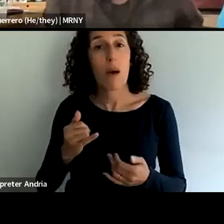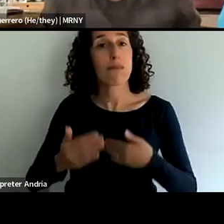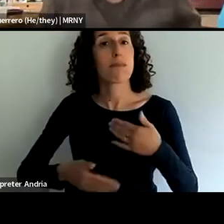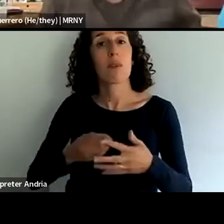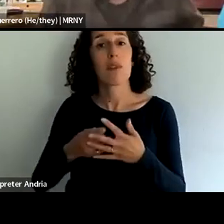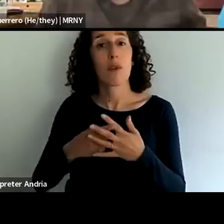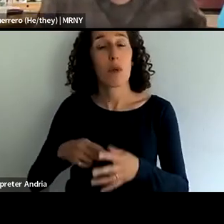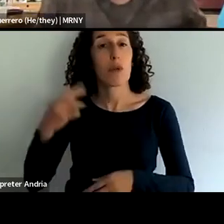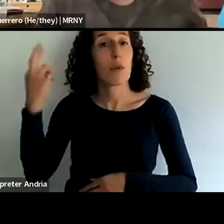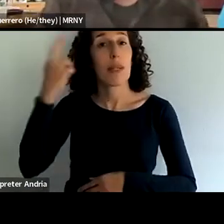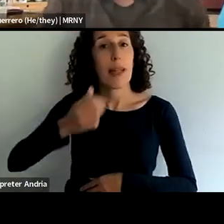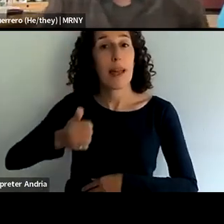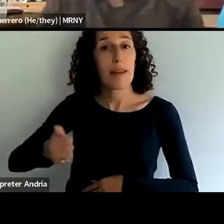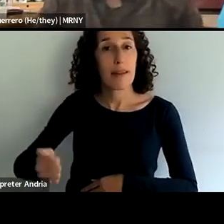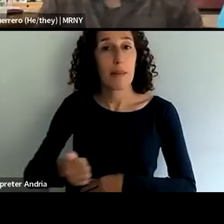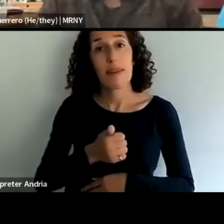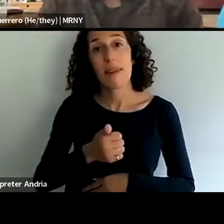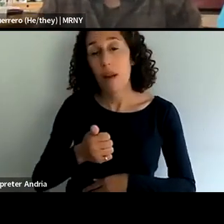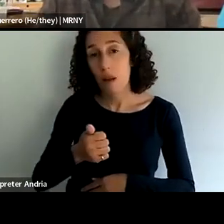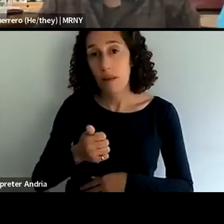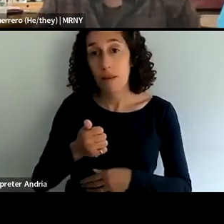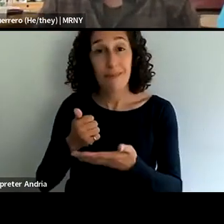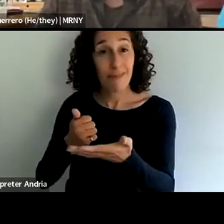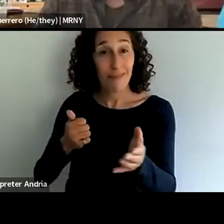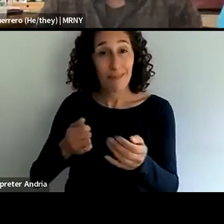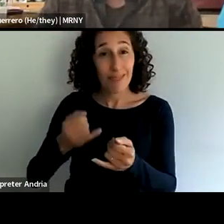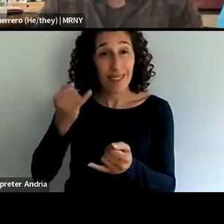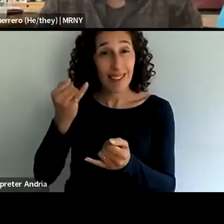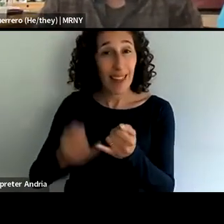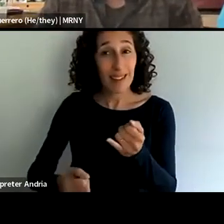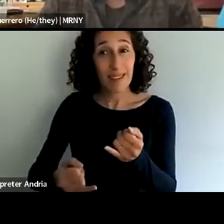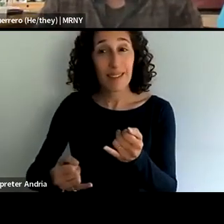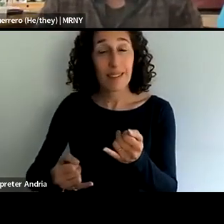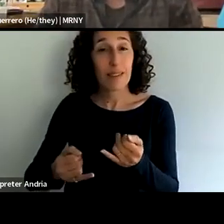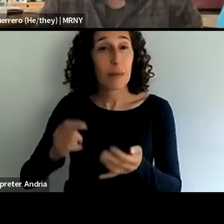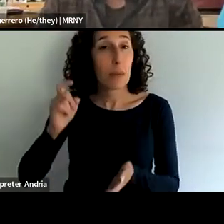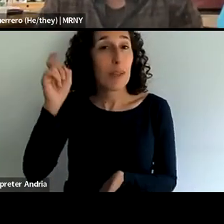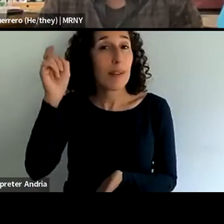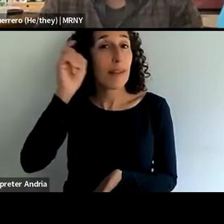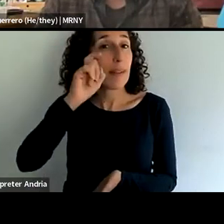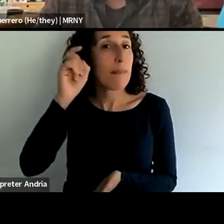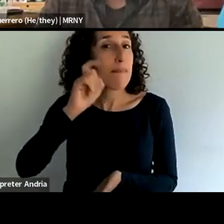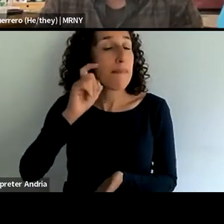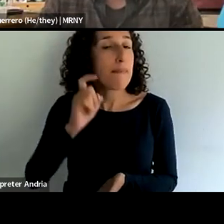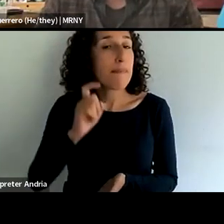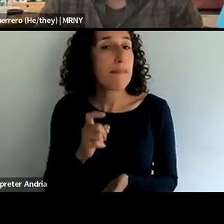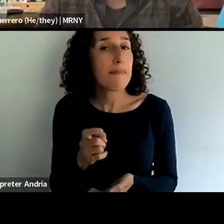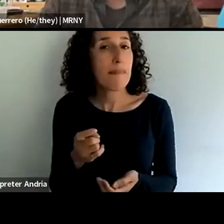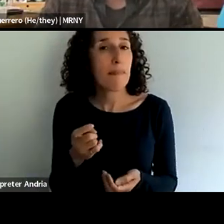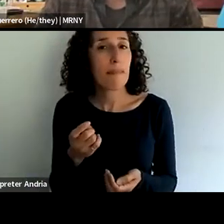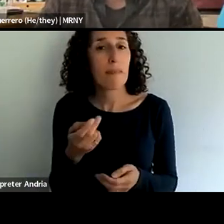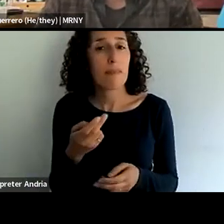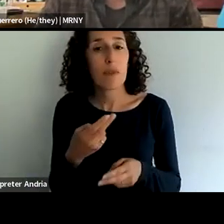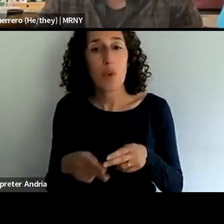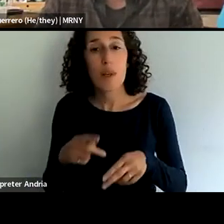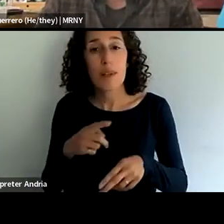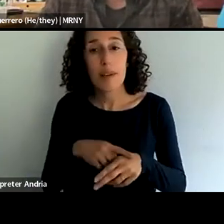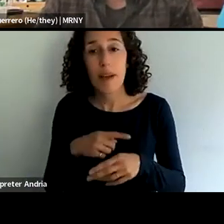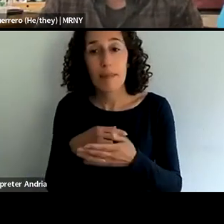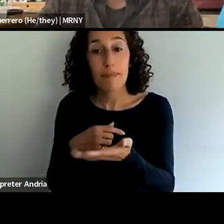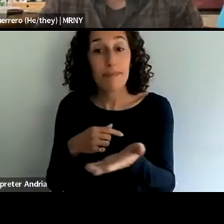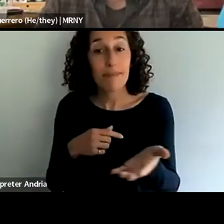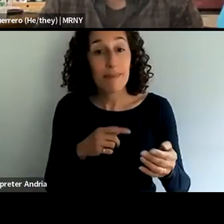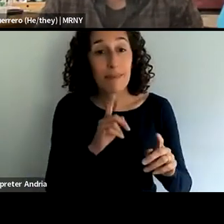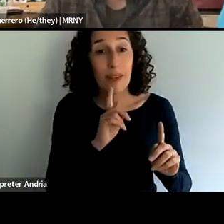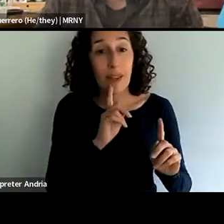like share some last thoughts. I don't know who wants to. I feel like